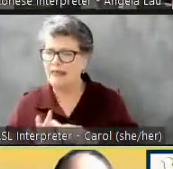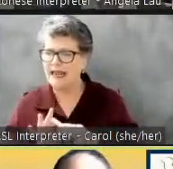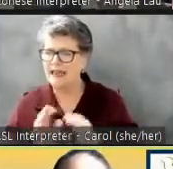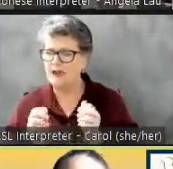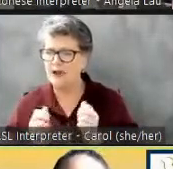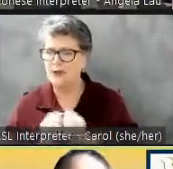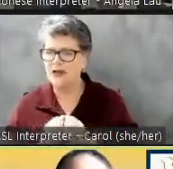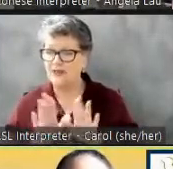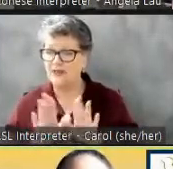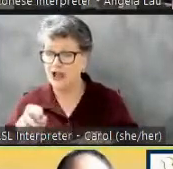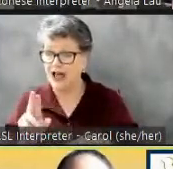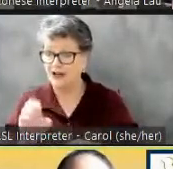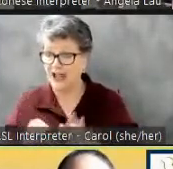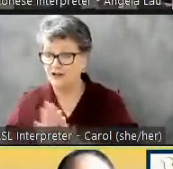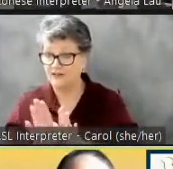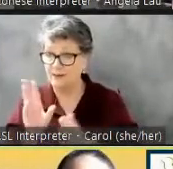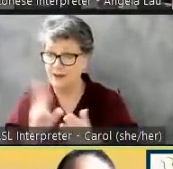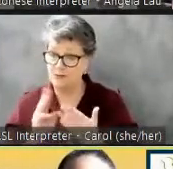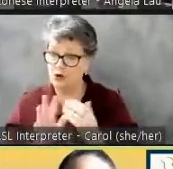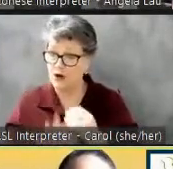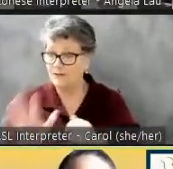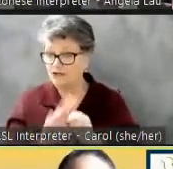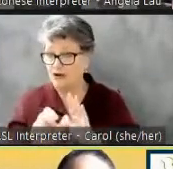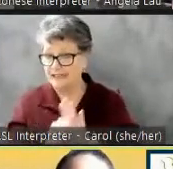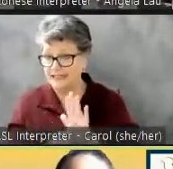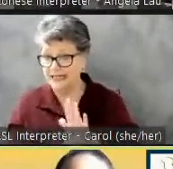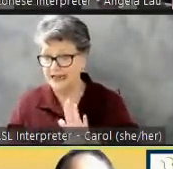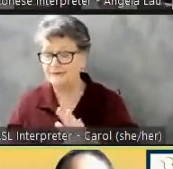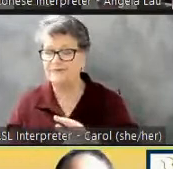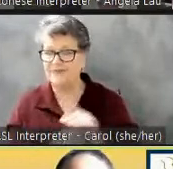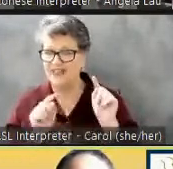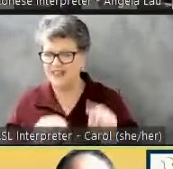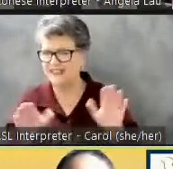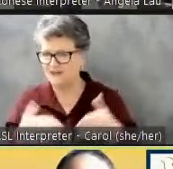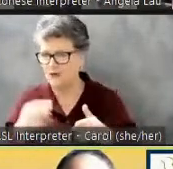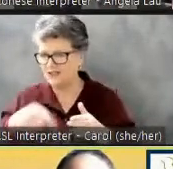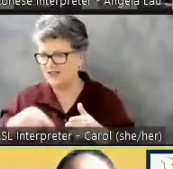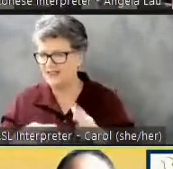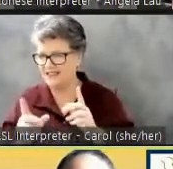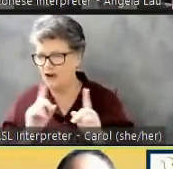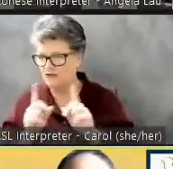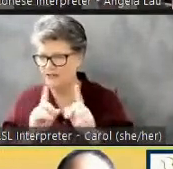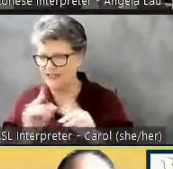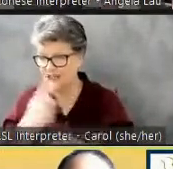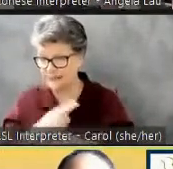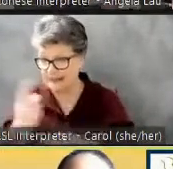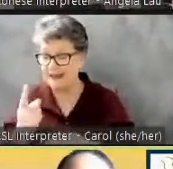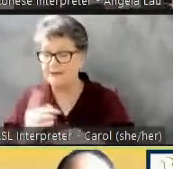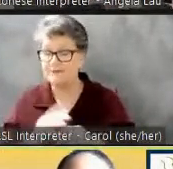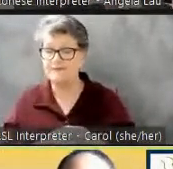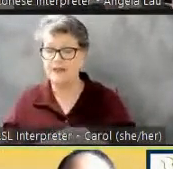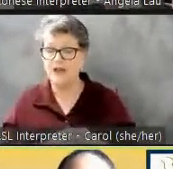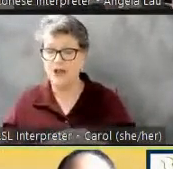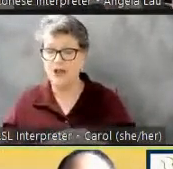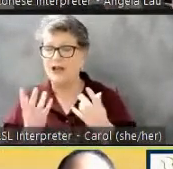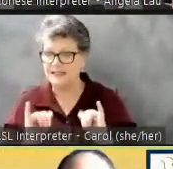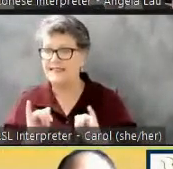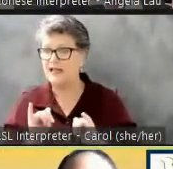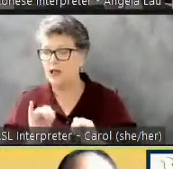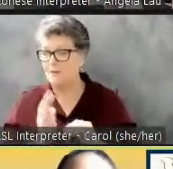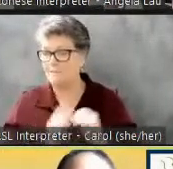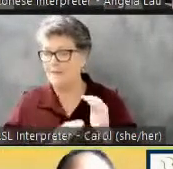the child care and development programs across the state, and this is, of course, the focus of this conversation that the team will get into, we are still building on